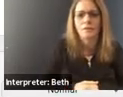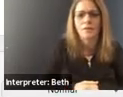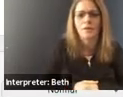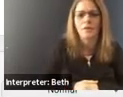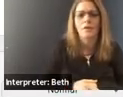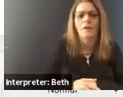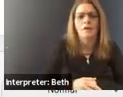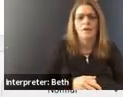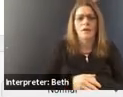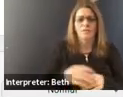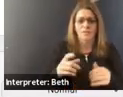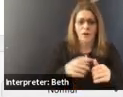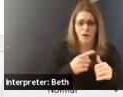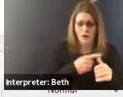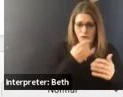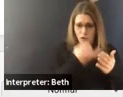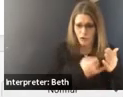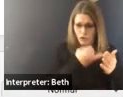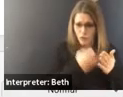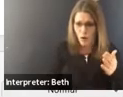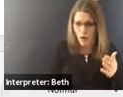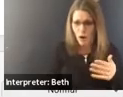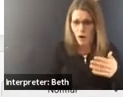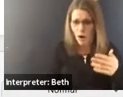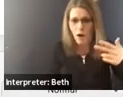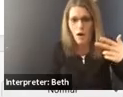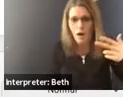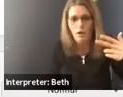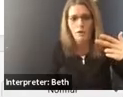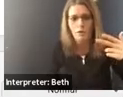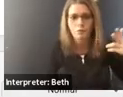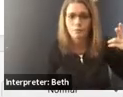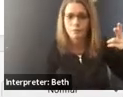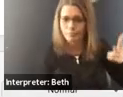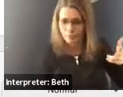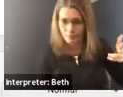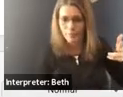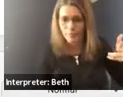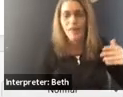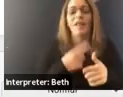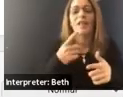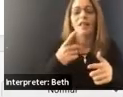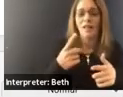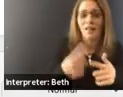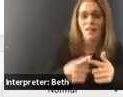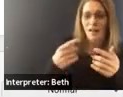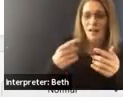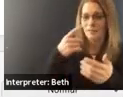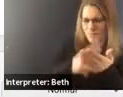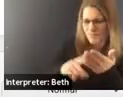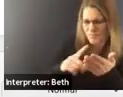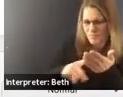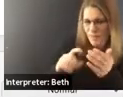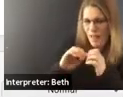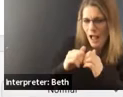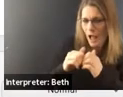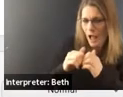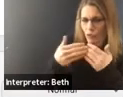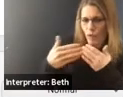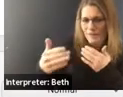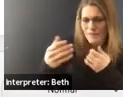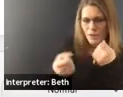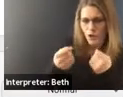it looks, right? So this is very traditional. I have my marker sketch, and then I use